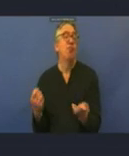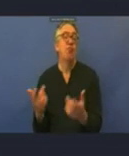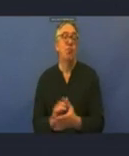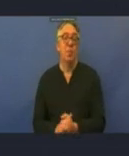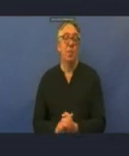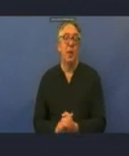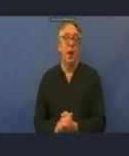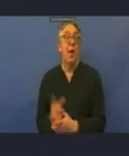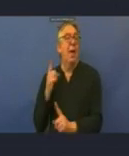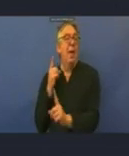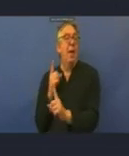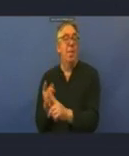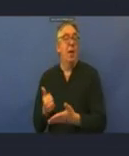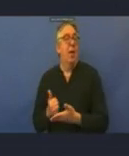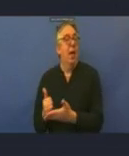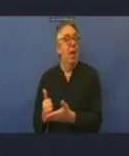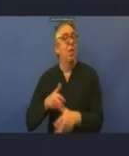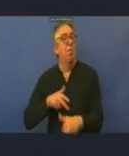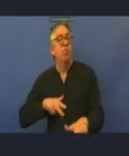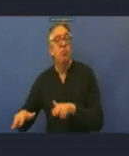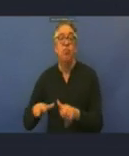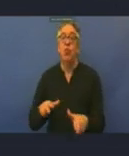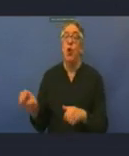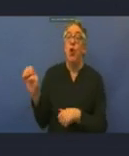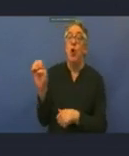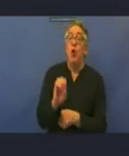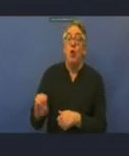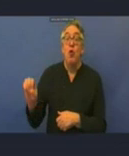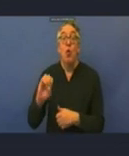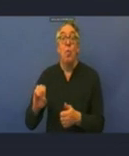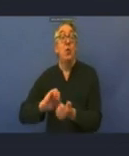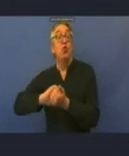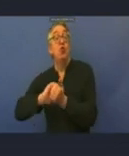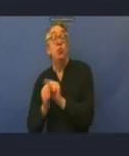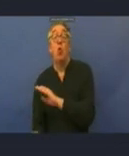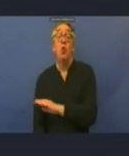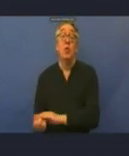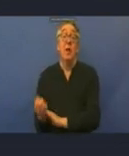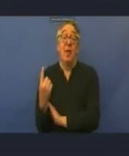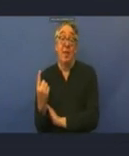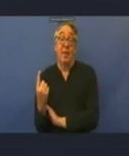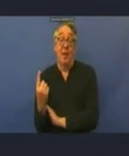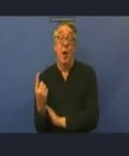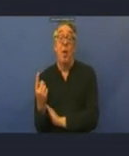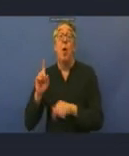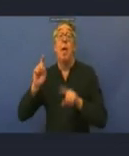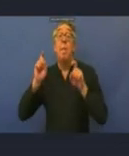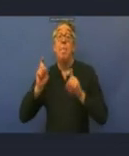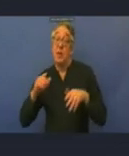the organization of sport events with a European dimension in the following field. So the project has to focus on one of the